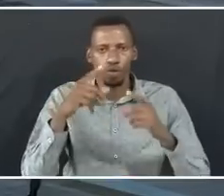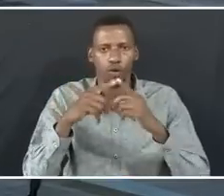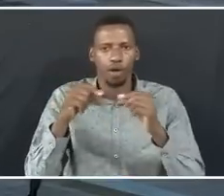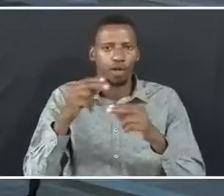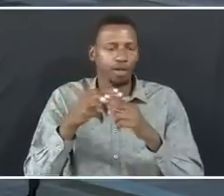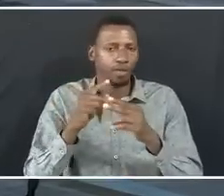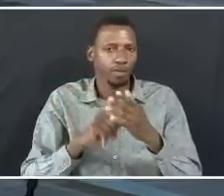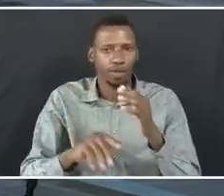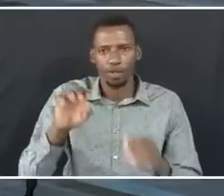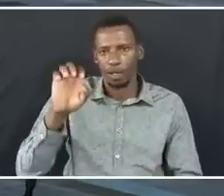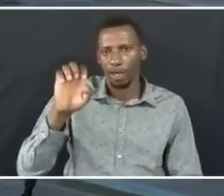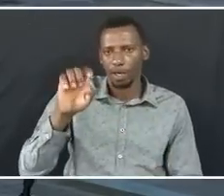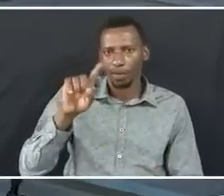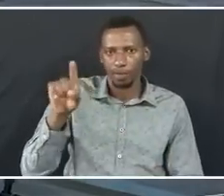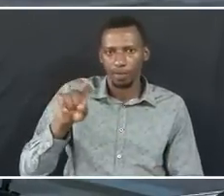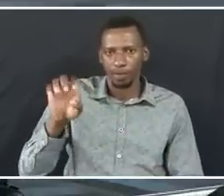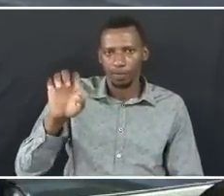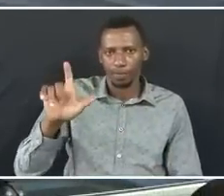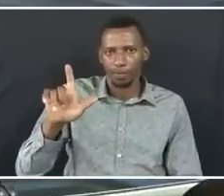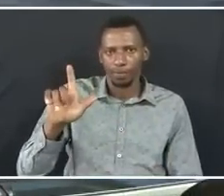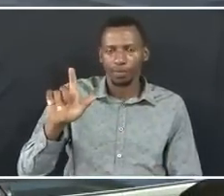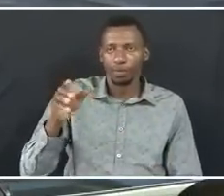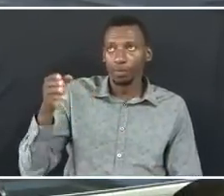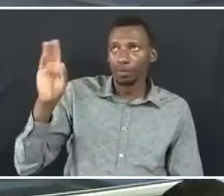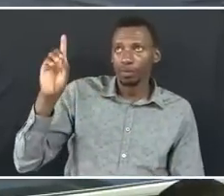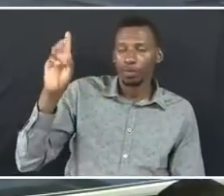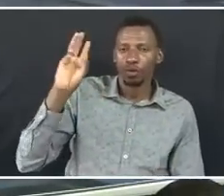an Ezer.